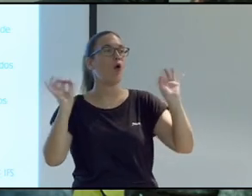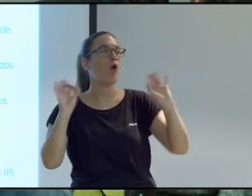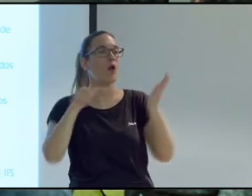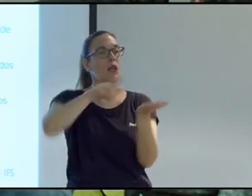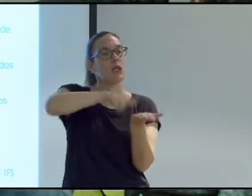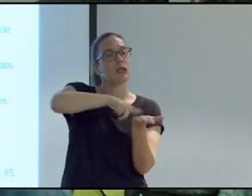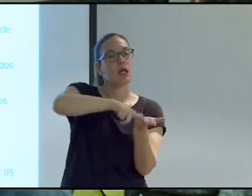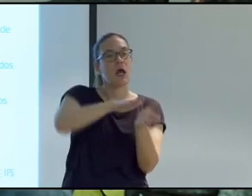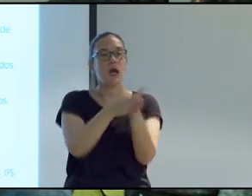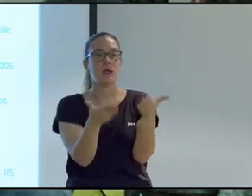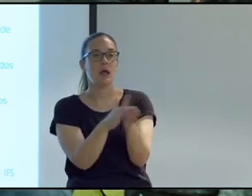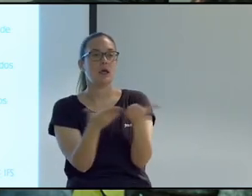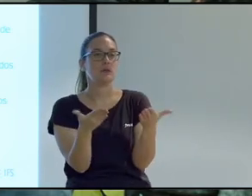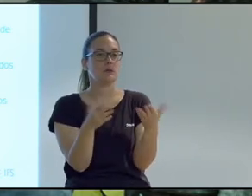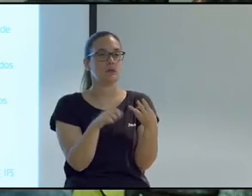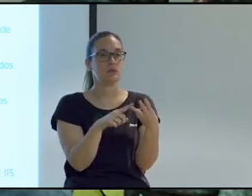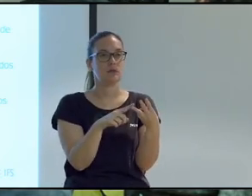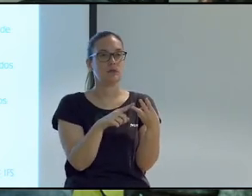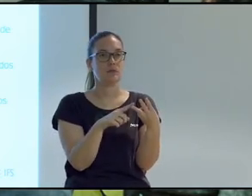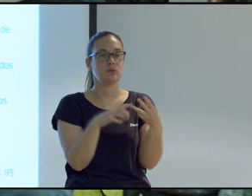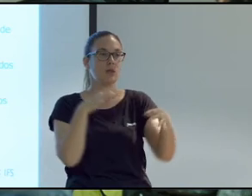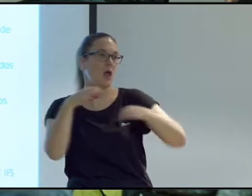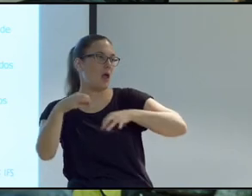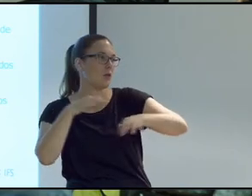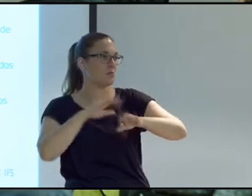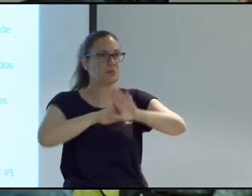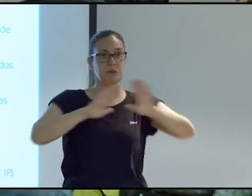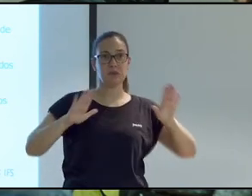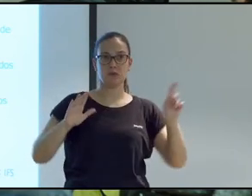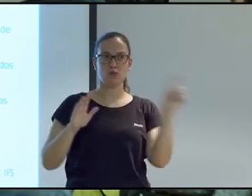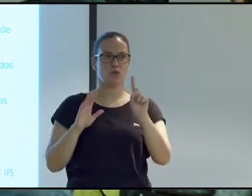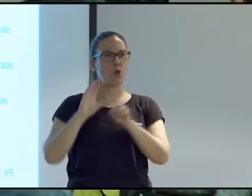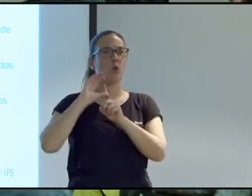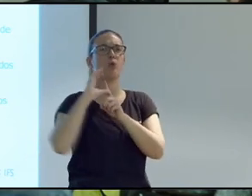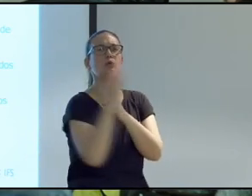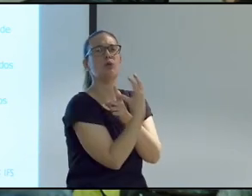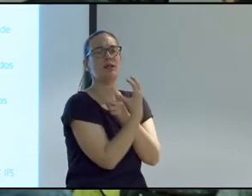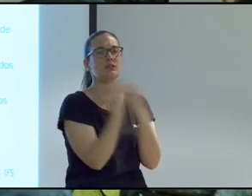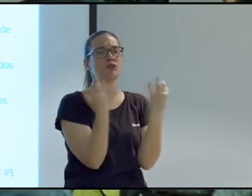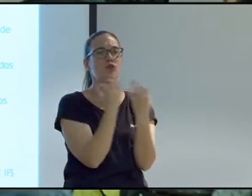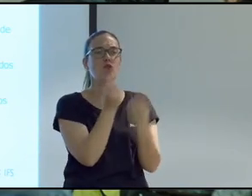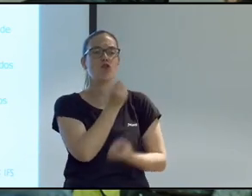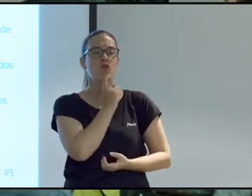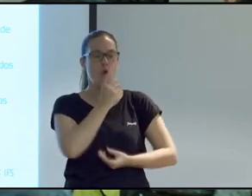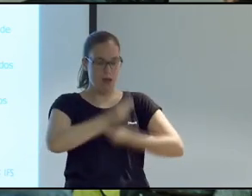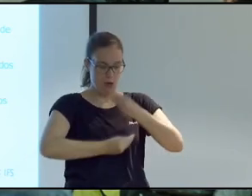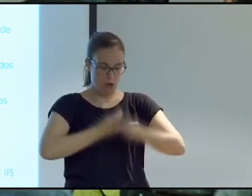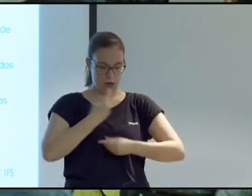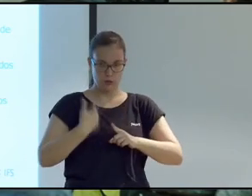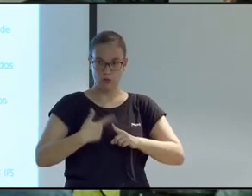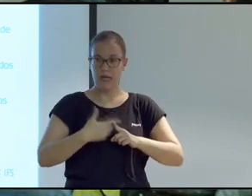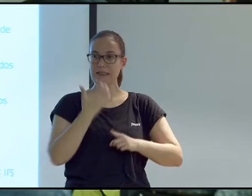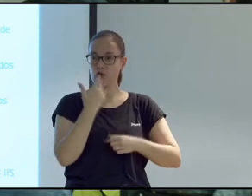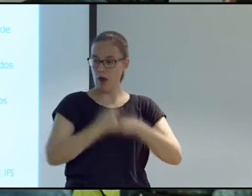here we have artistic or literary aspirations, but culture simply can refer to how we